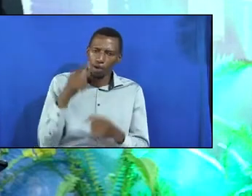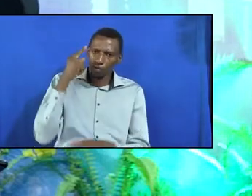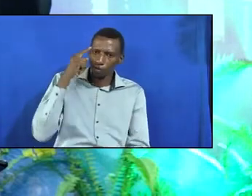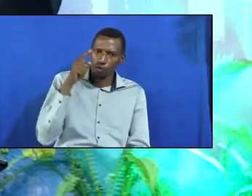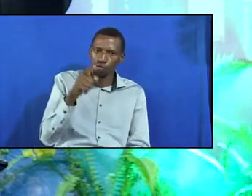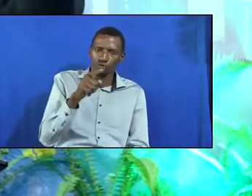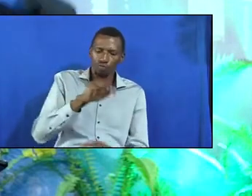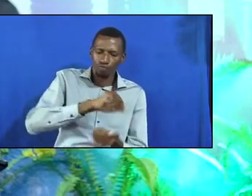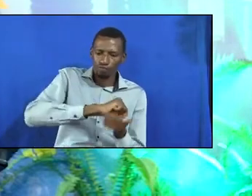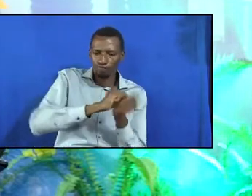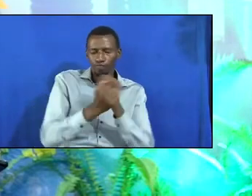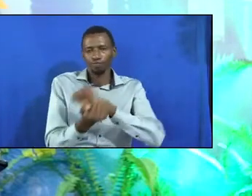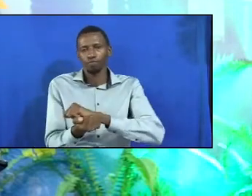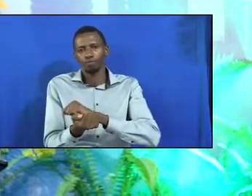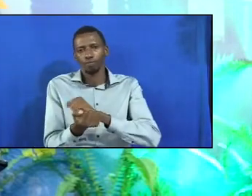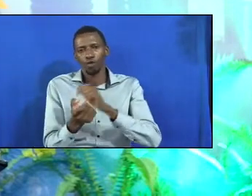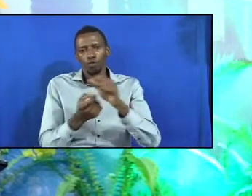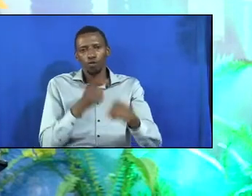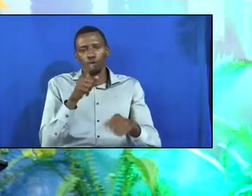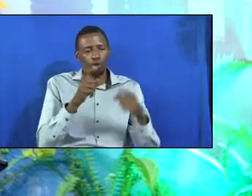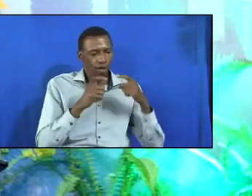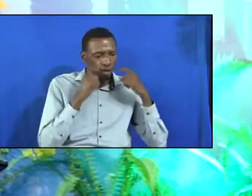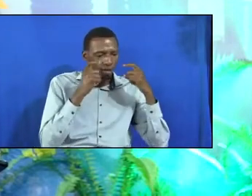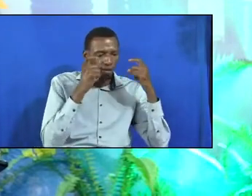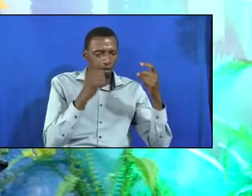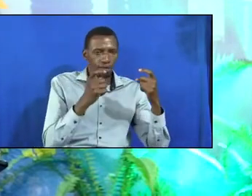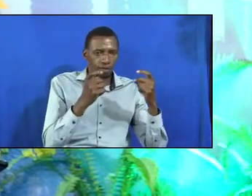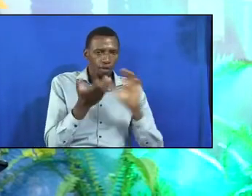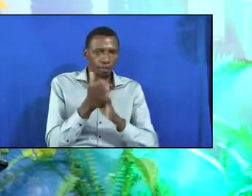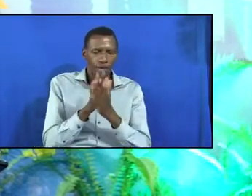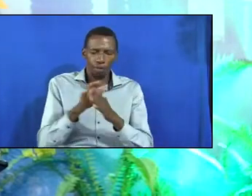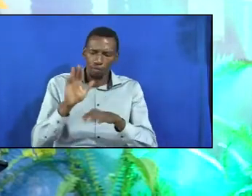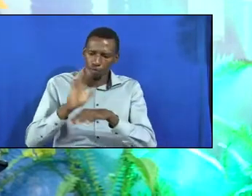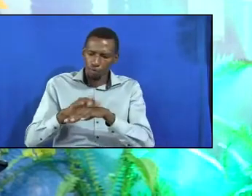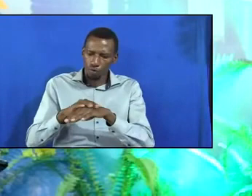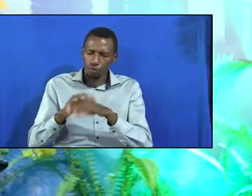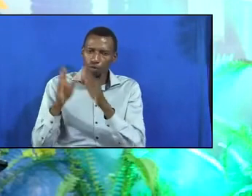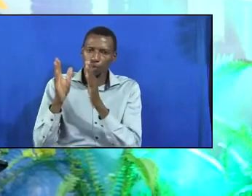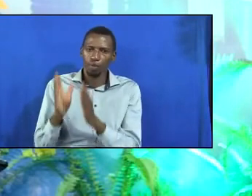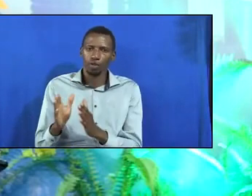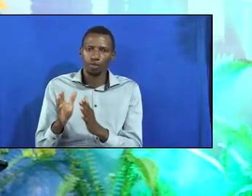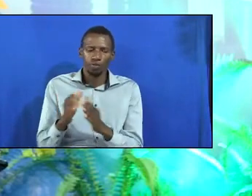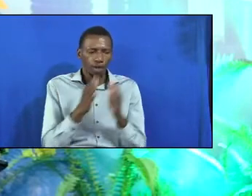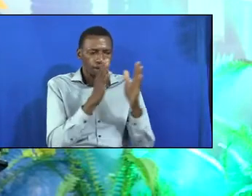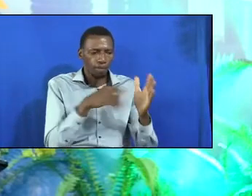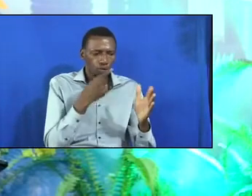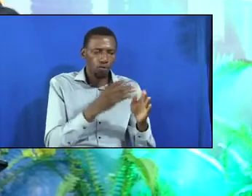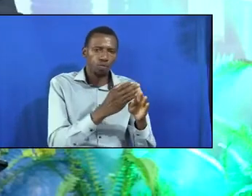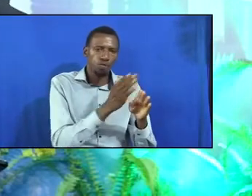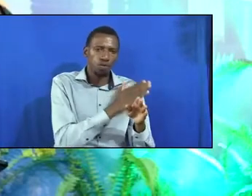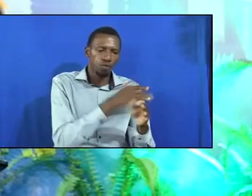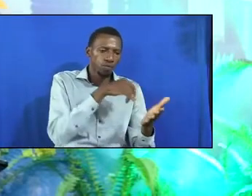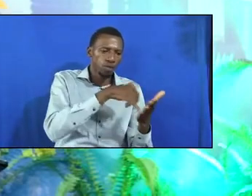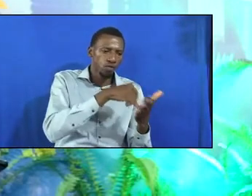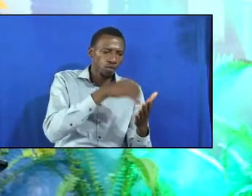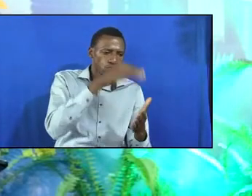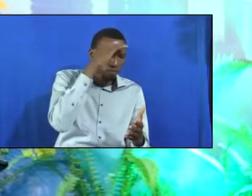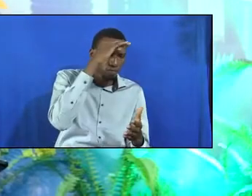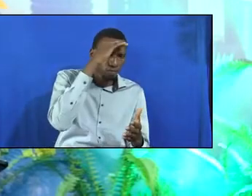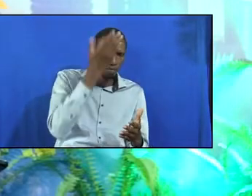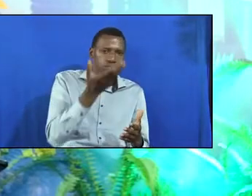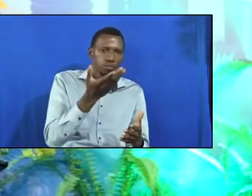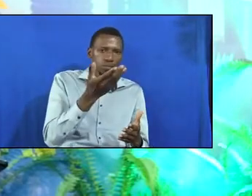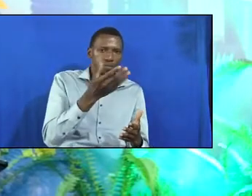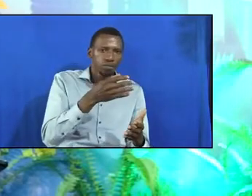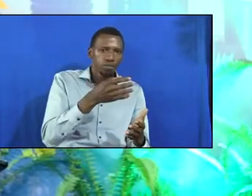you become now a morally upright person. One who is now involved in drug abuse and alcoholism, and you become a sober